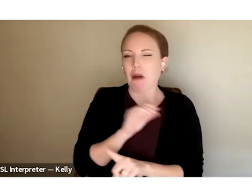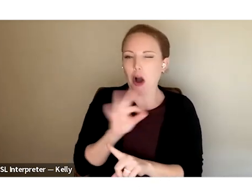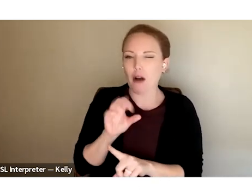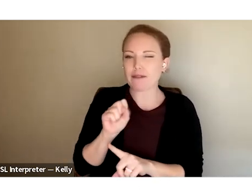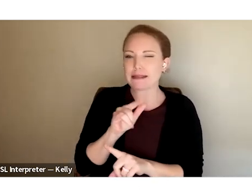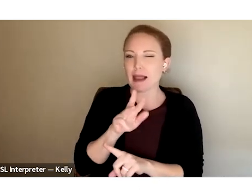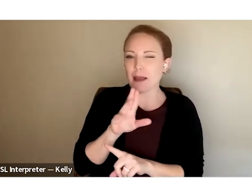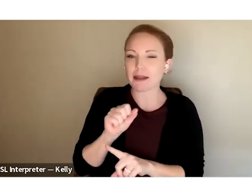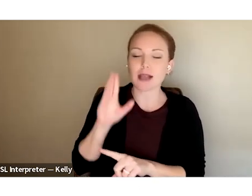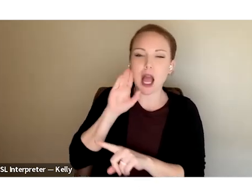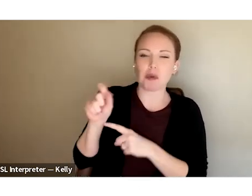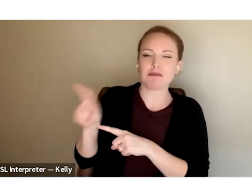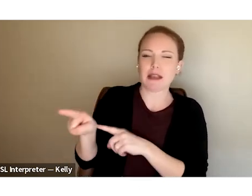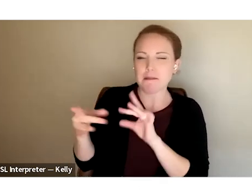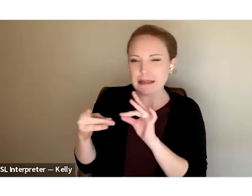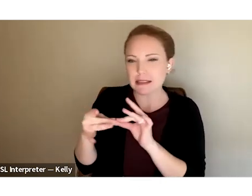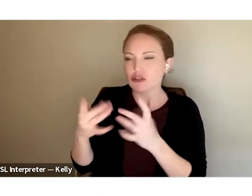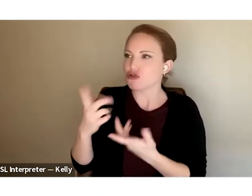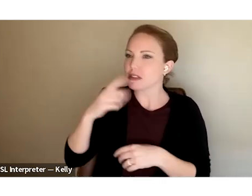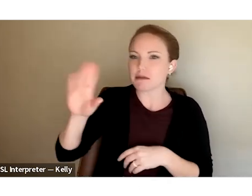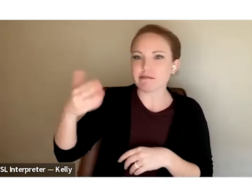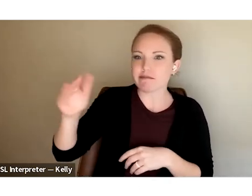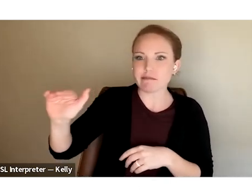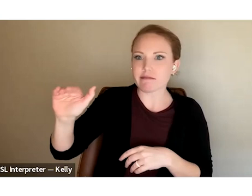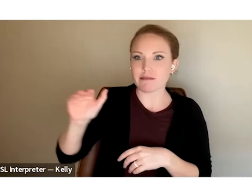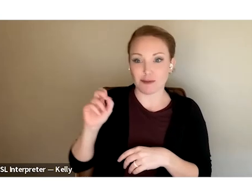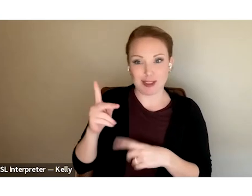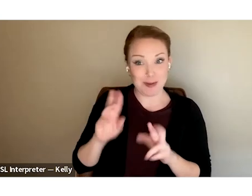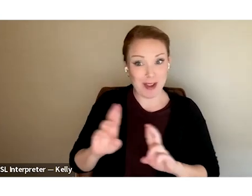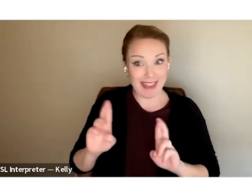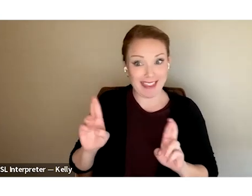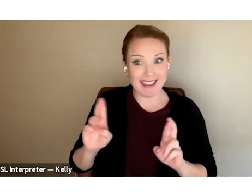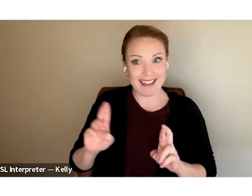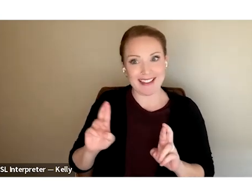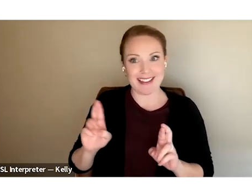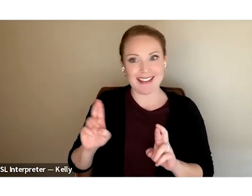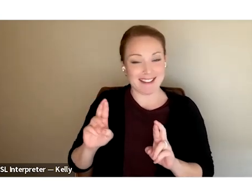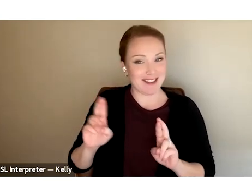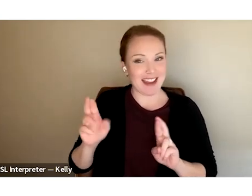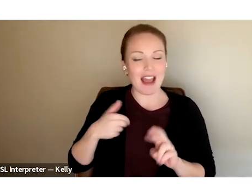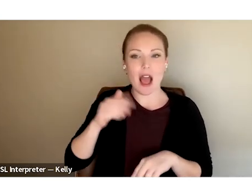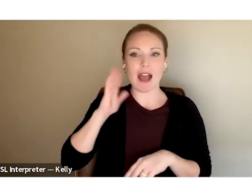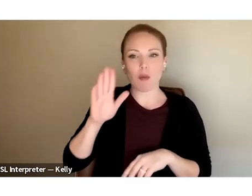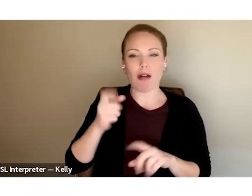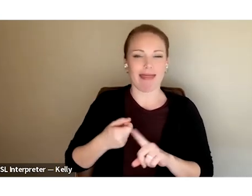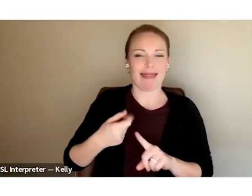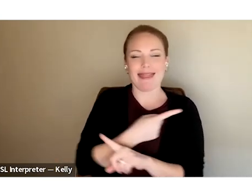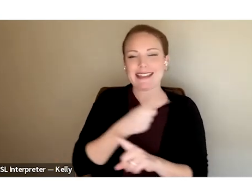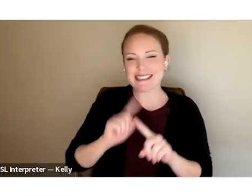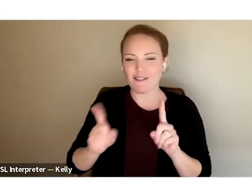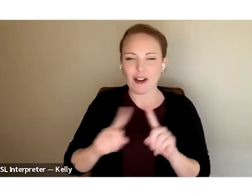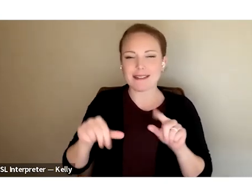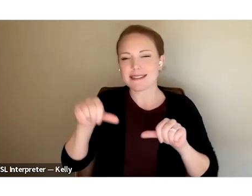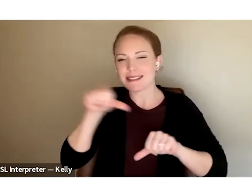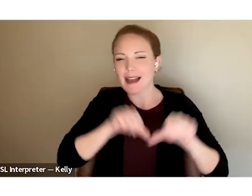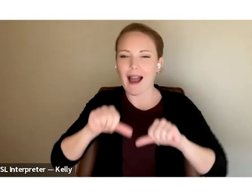aside to that was about, okay, get ready for this. I'm going to go kind of like IR poli-sci technical with you